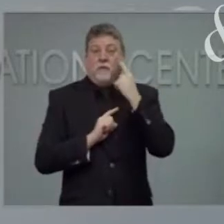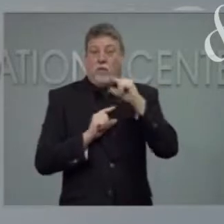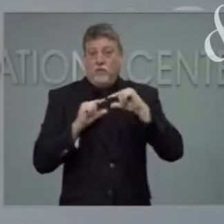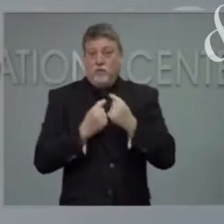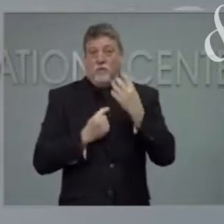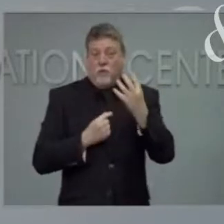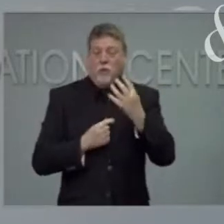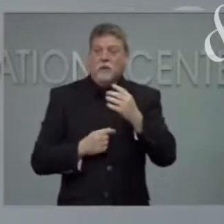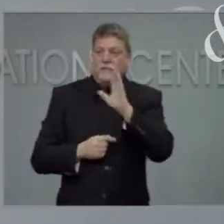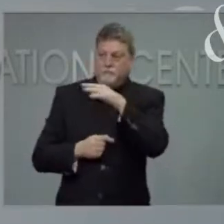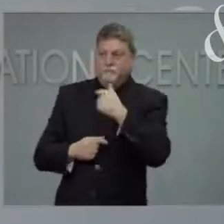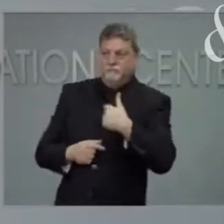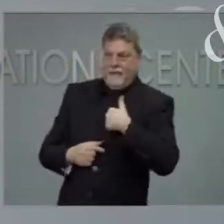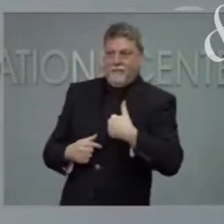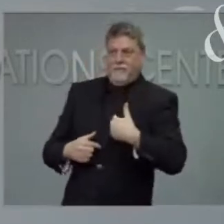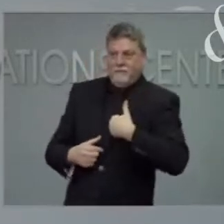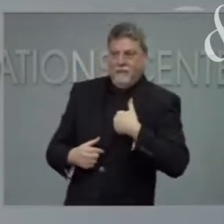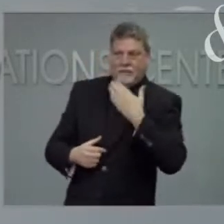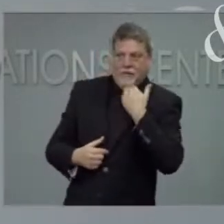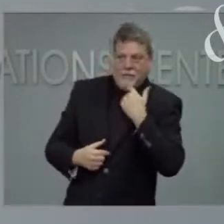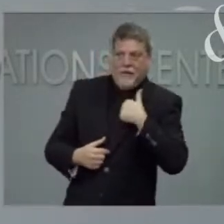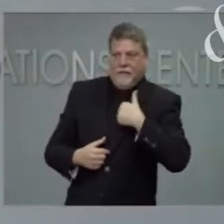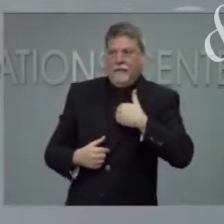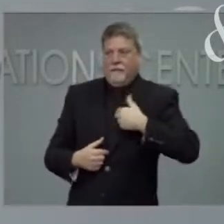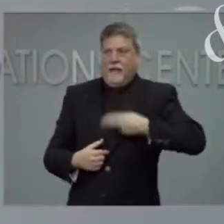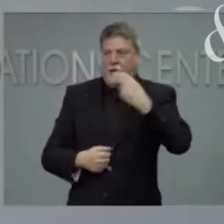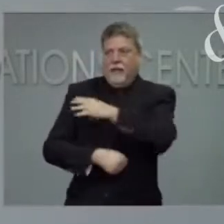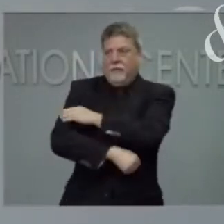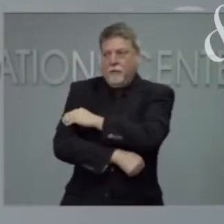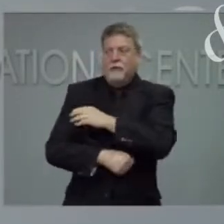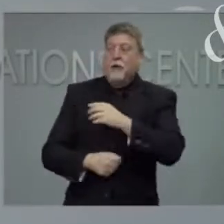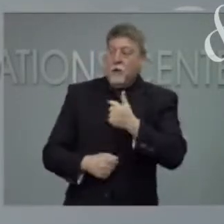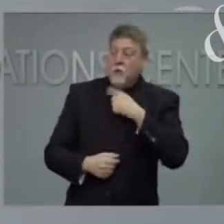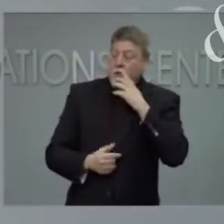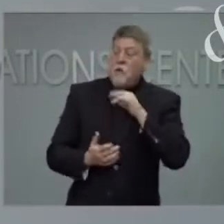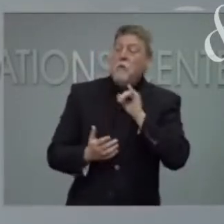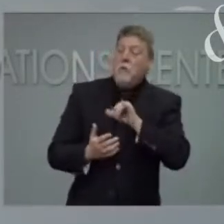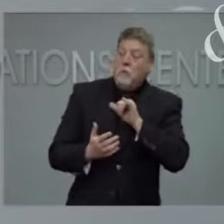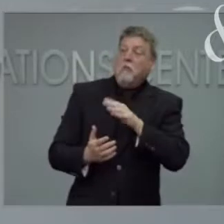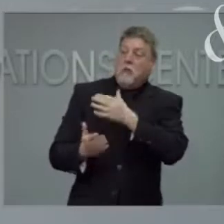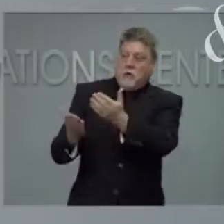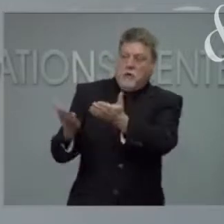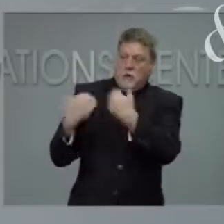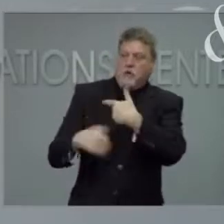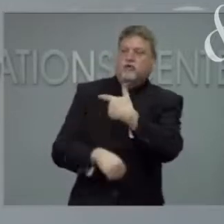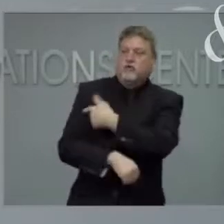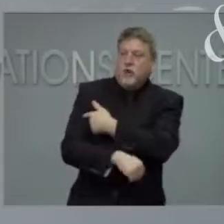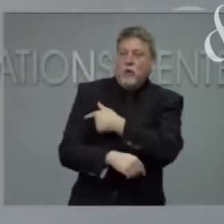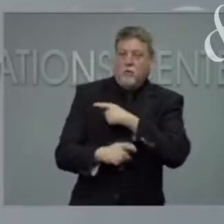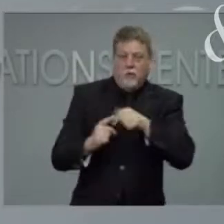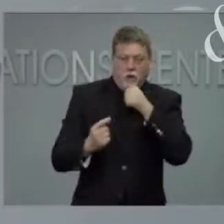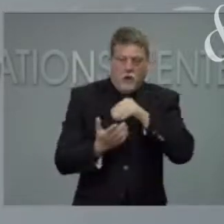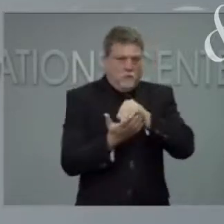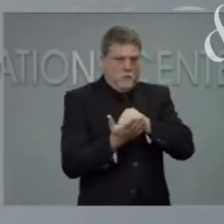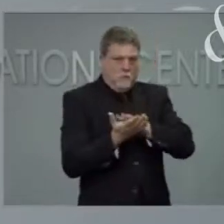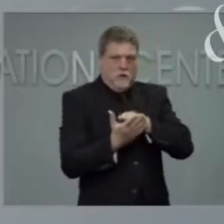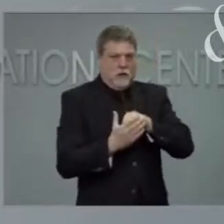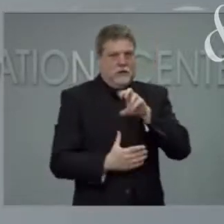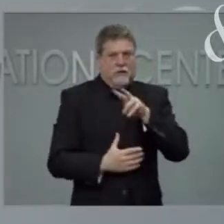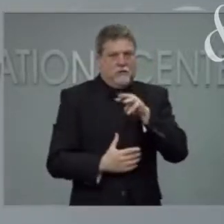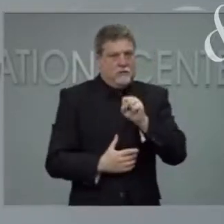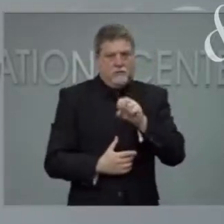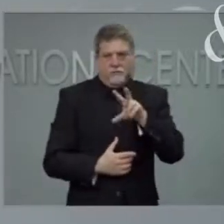for COVID, but that is not going to be medical information we capture within our system. What I can say in terms of our response